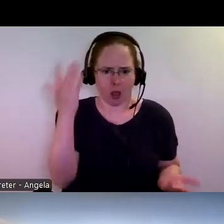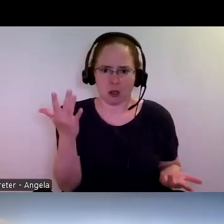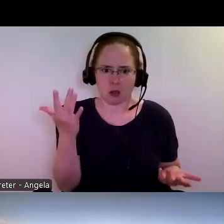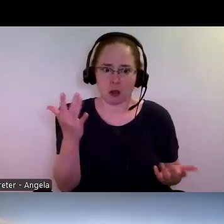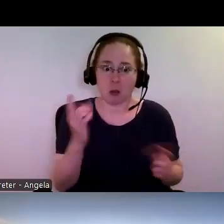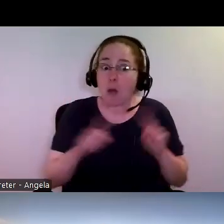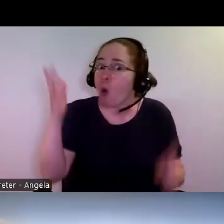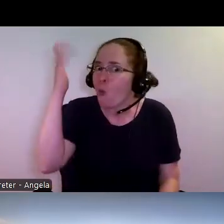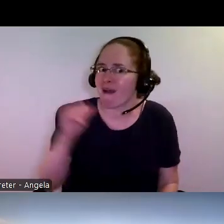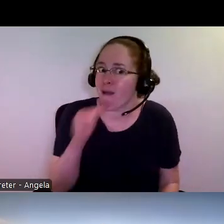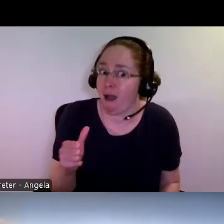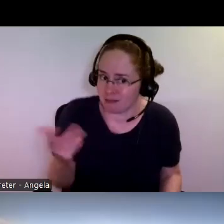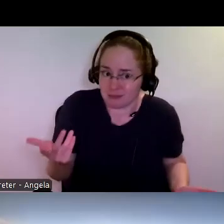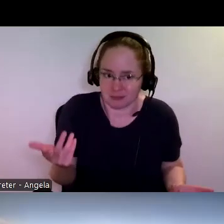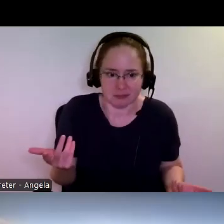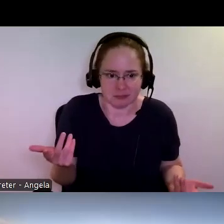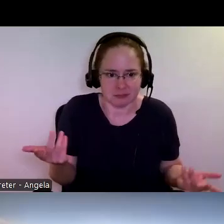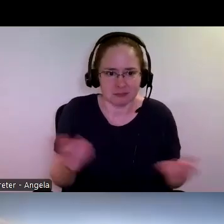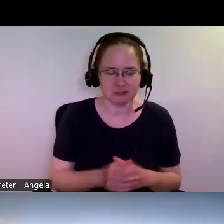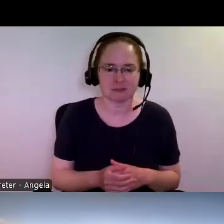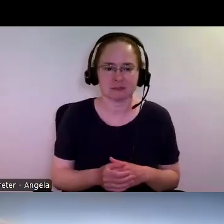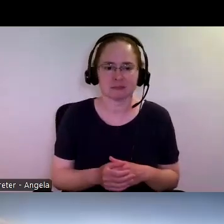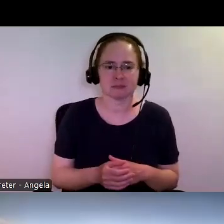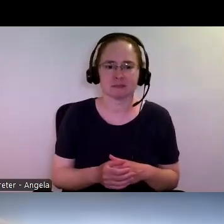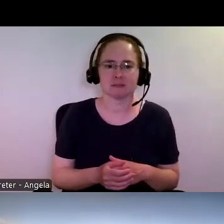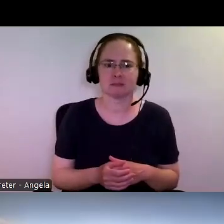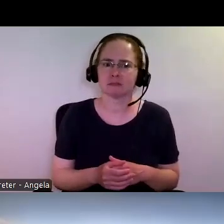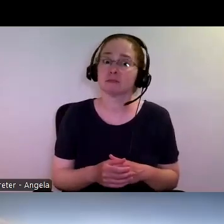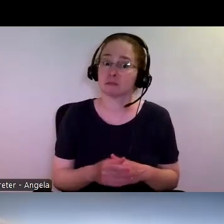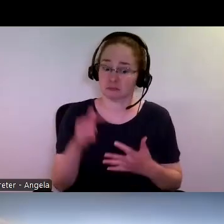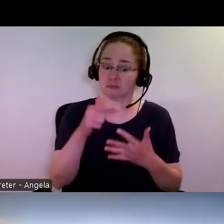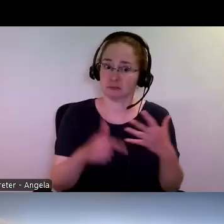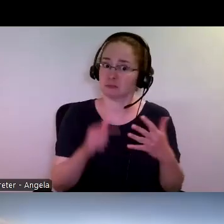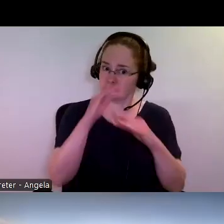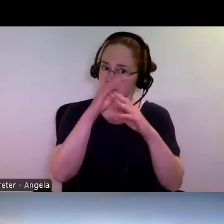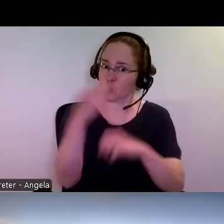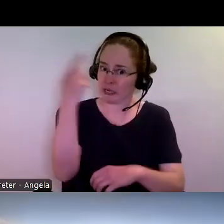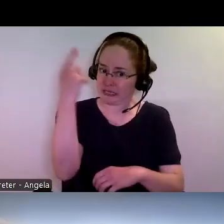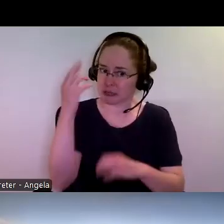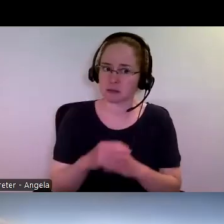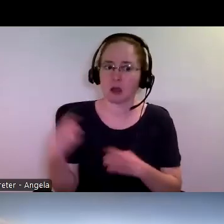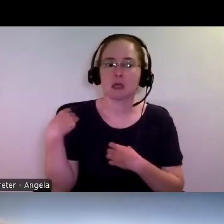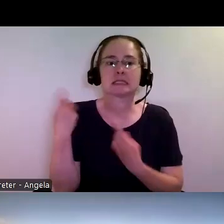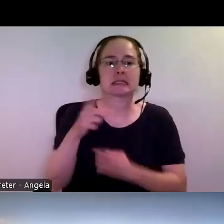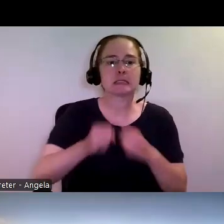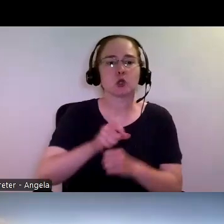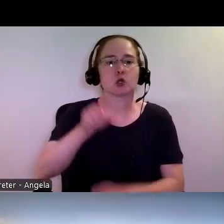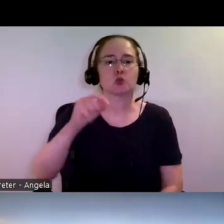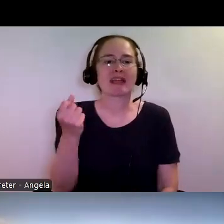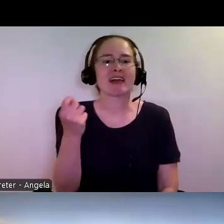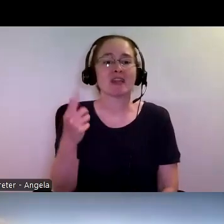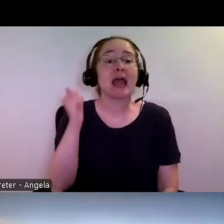why not focus on older adults? And here are some compelling reasons. Since 2011, every